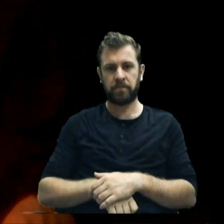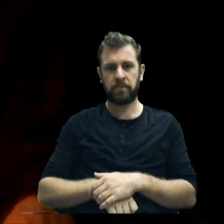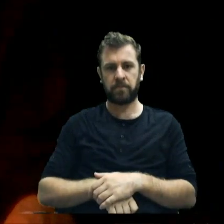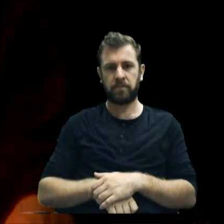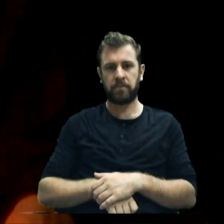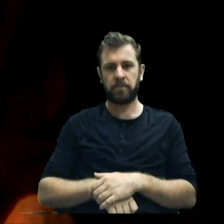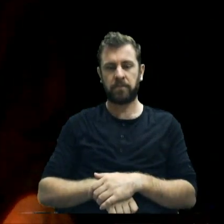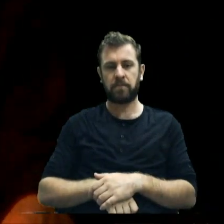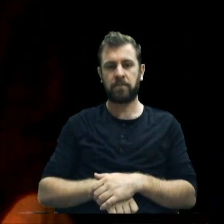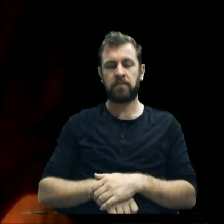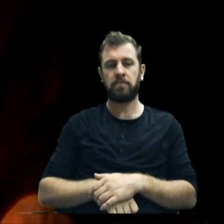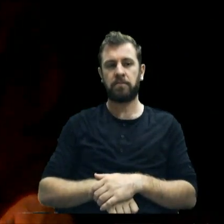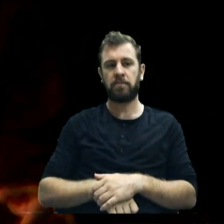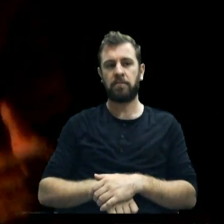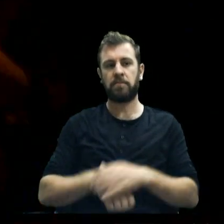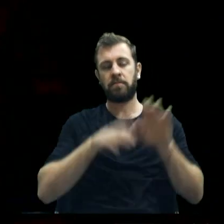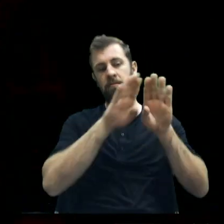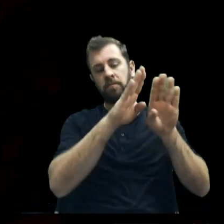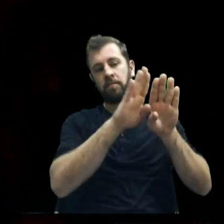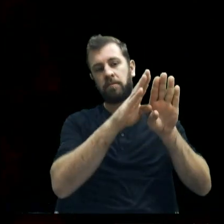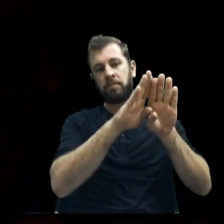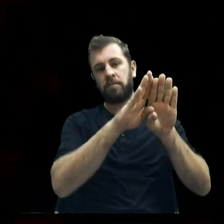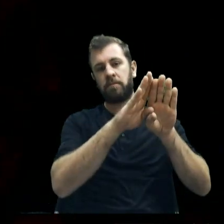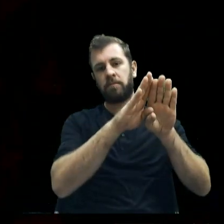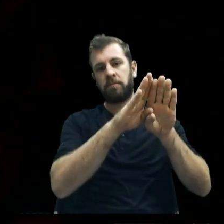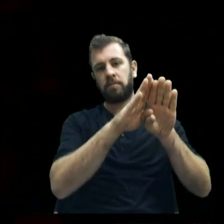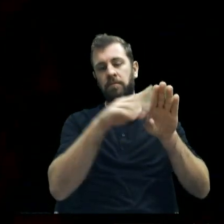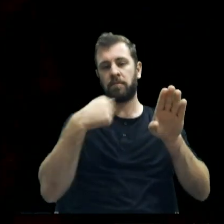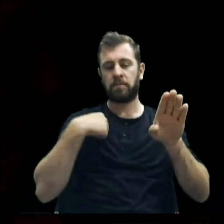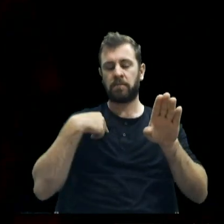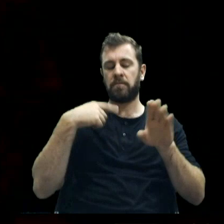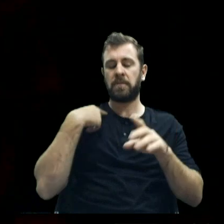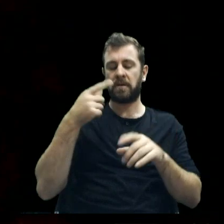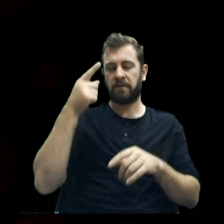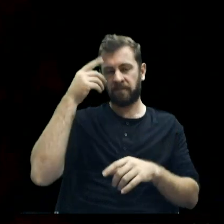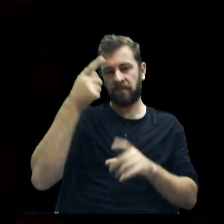And from behind the door, the answer comes, Ana Safir al-Hussein.